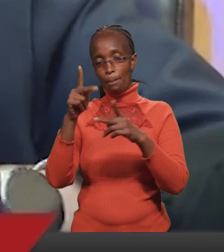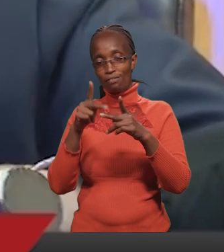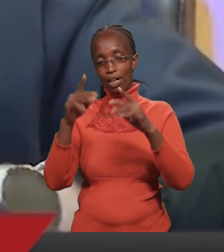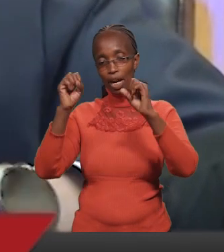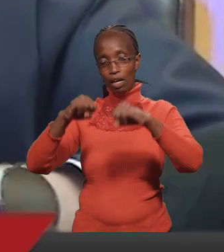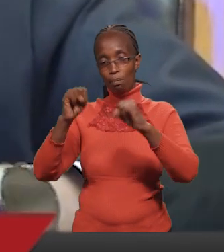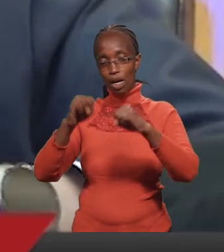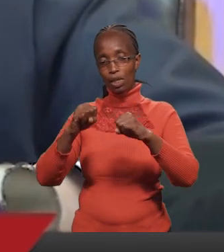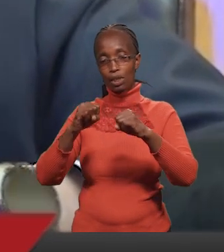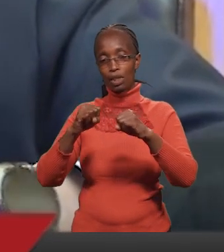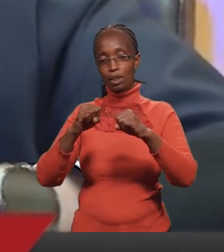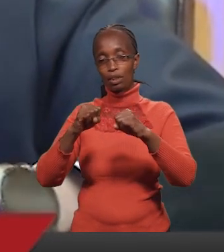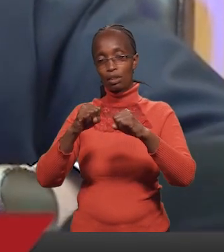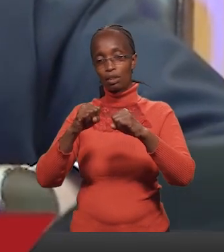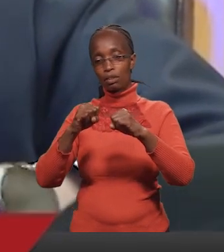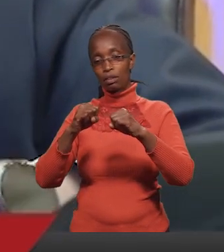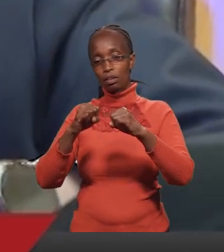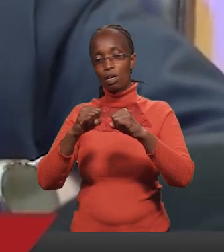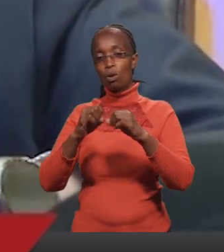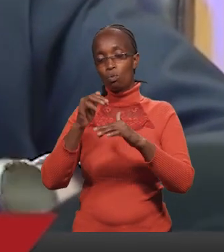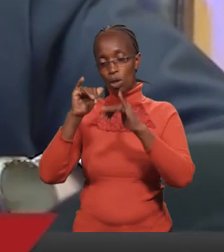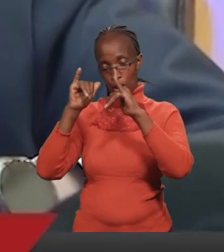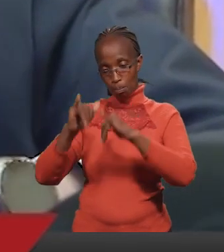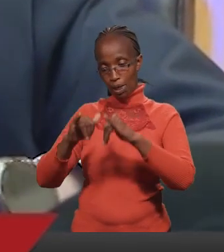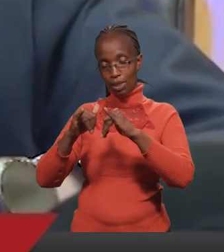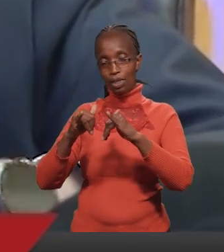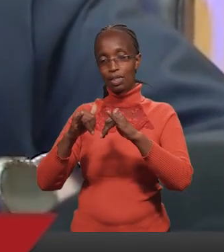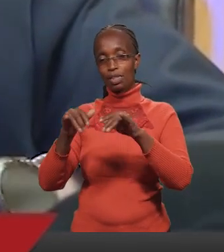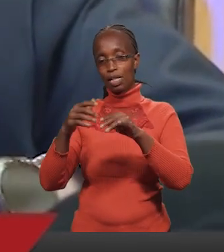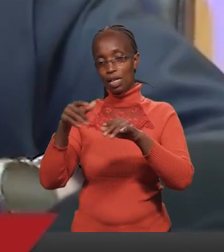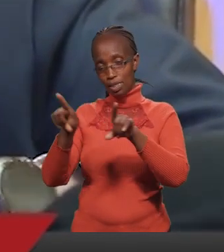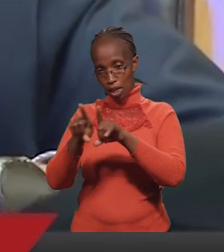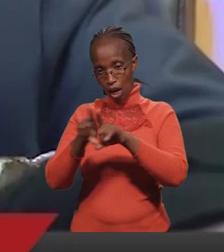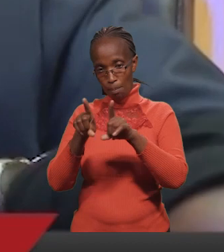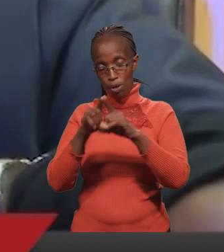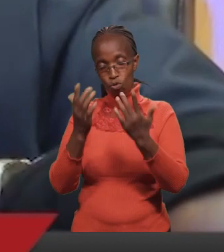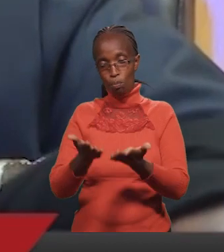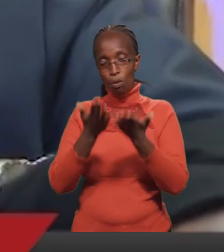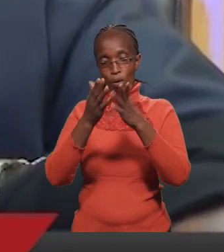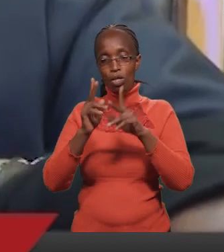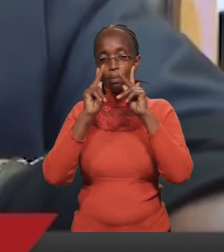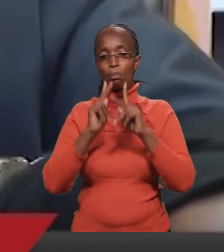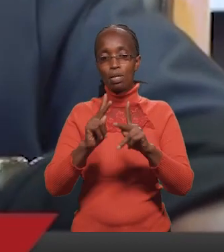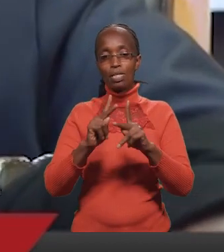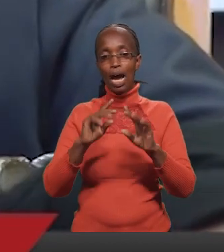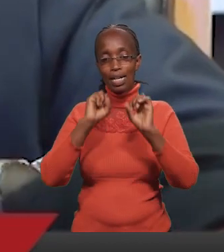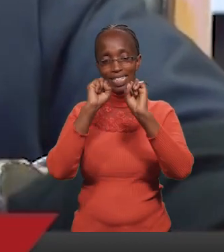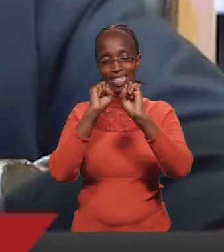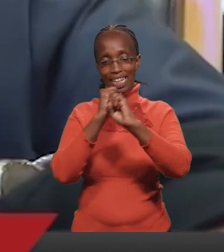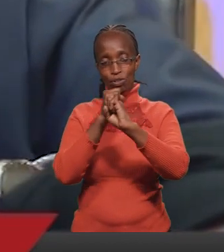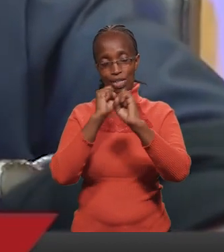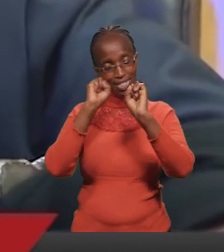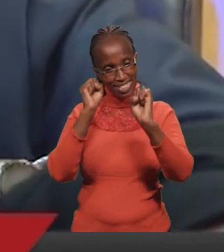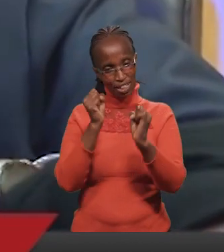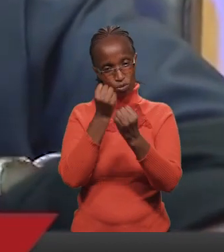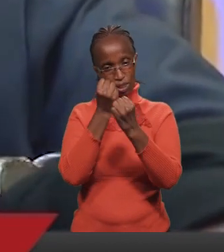perfect coherence with the African governance architecture, does remain our best tool for promoting peace and security in an